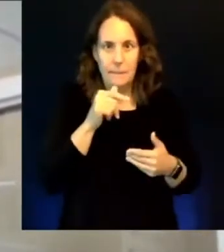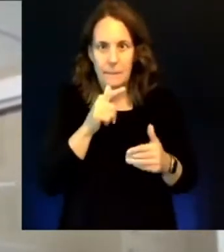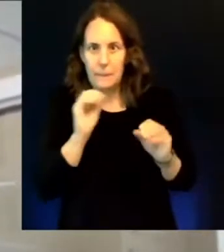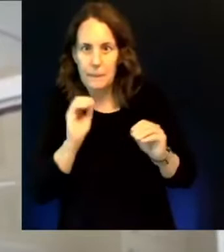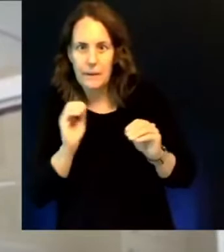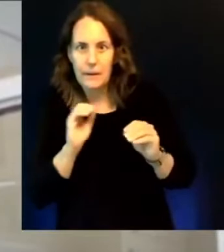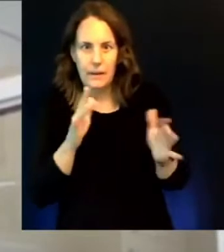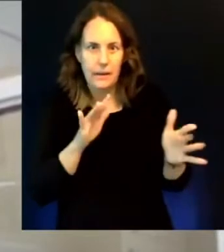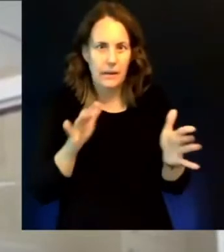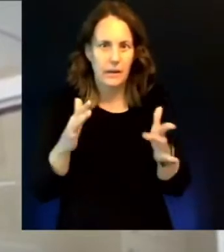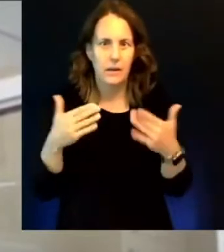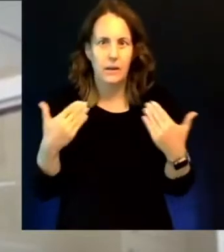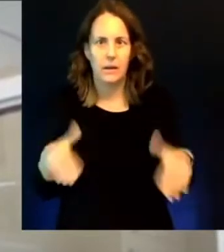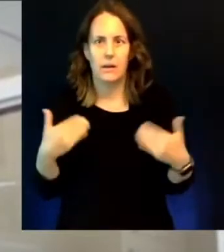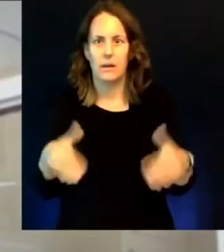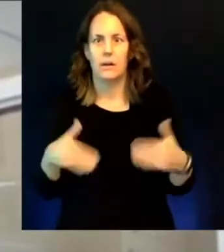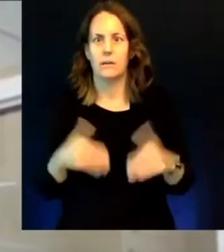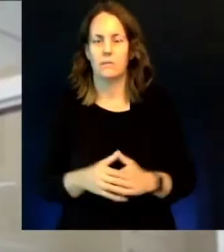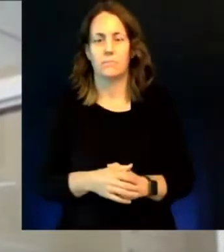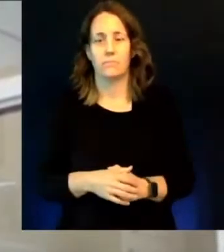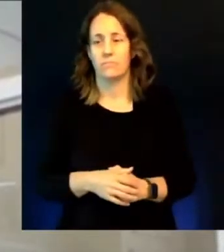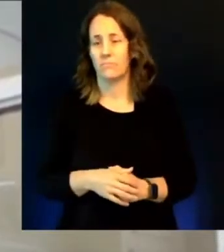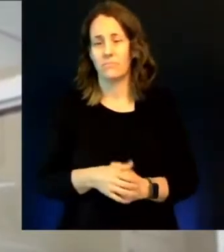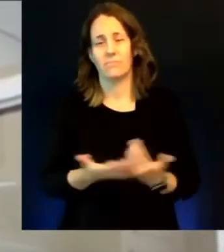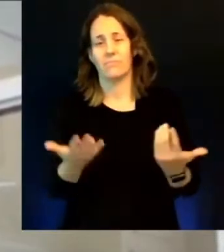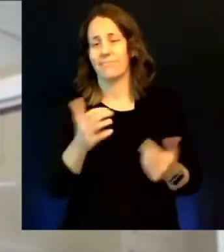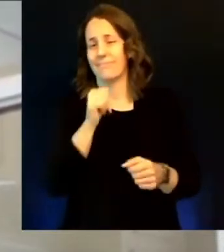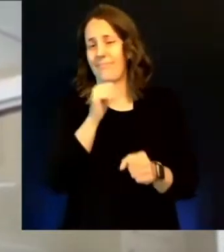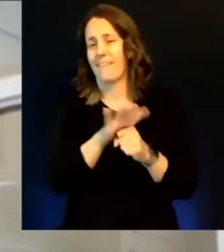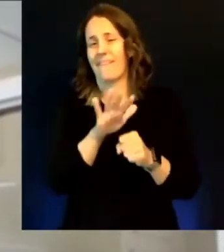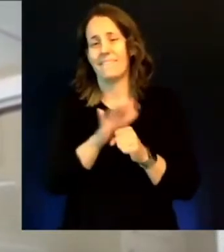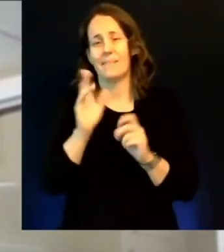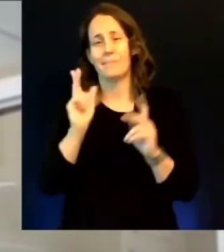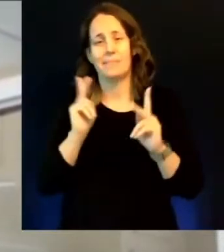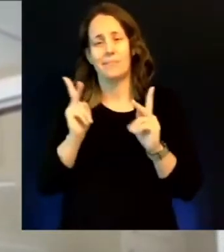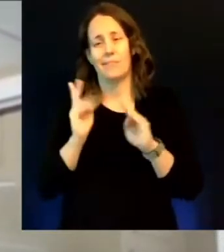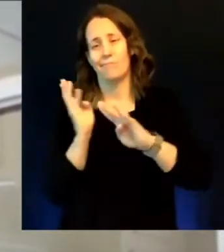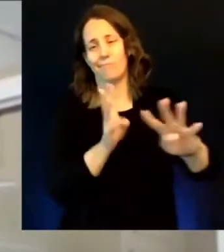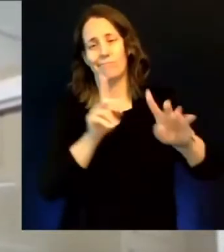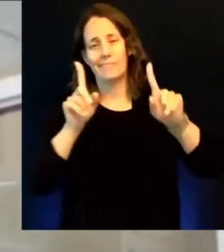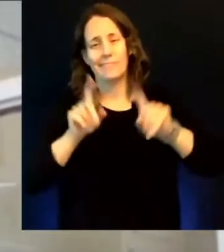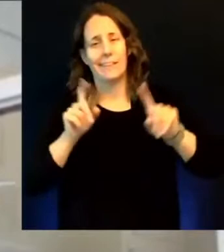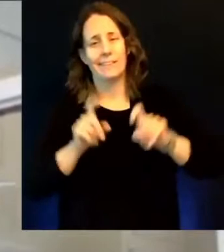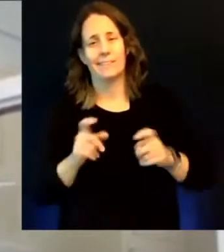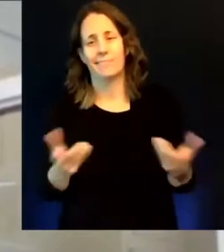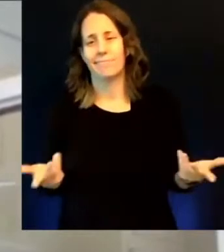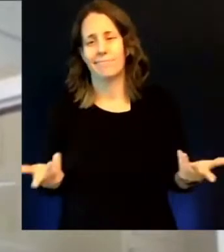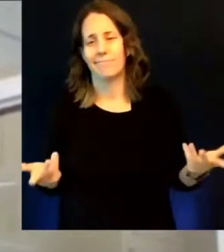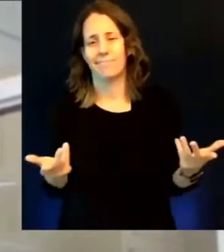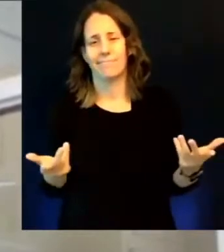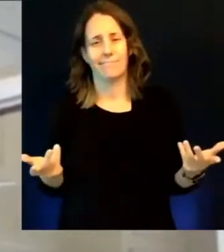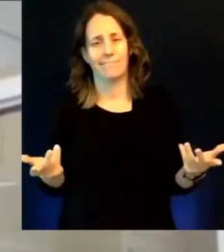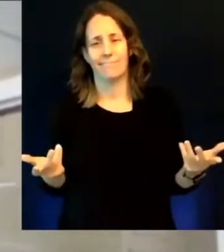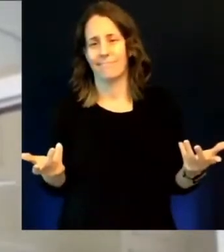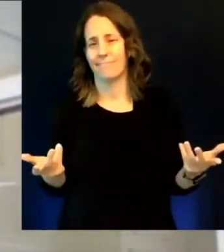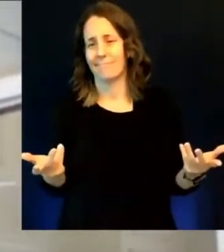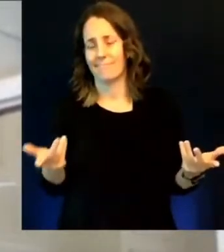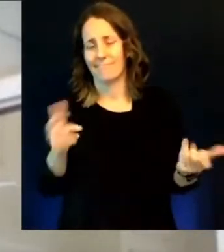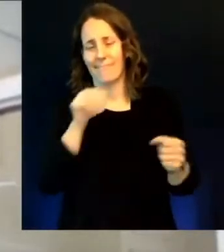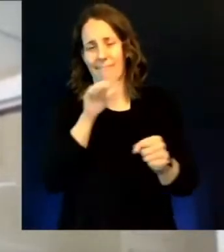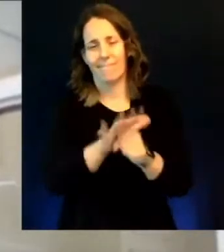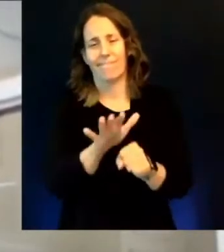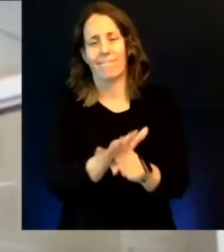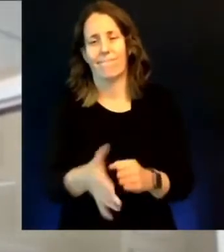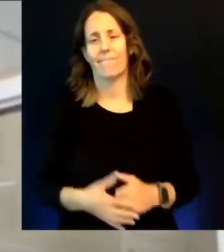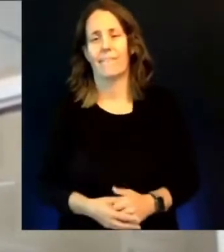to study the issue from different perspectives in different settings that are subject to different kinds of